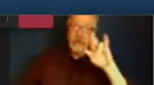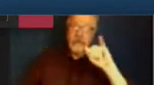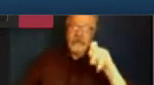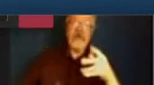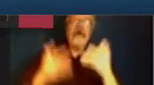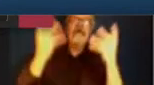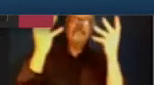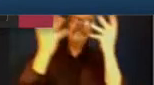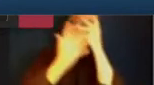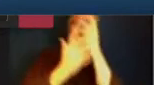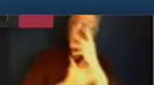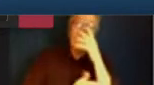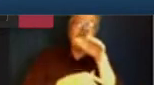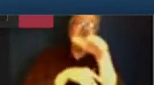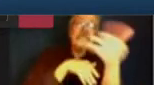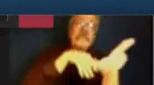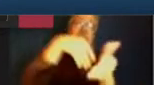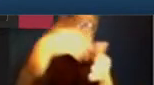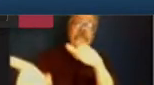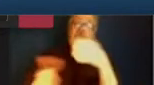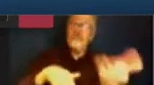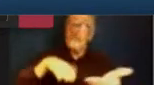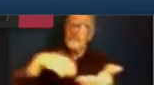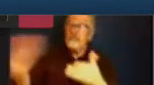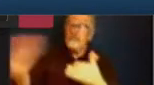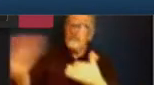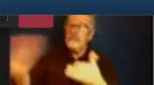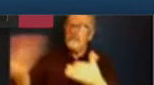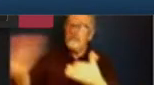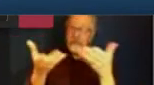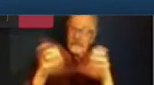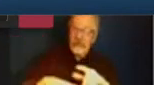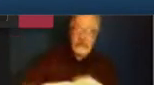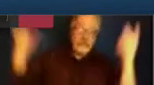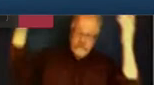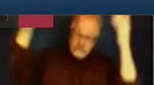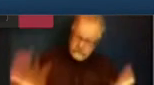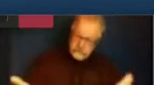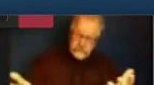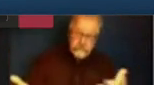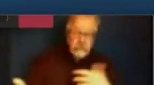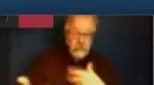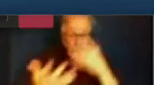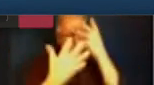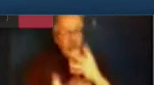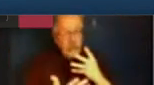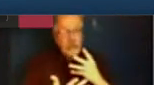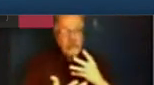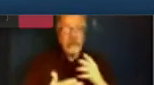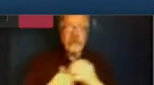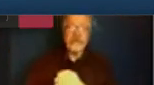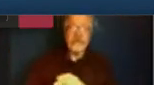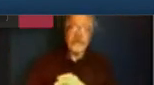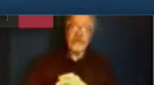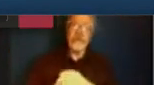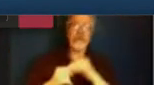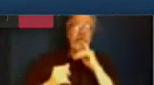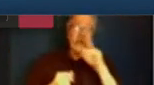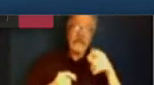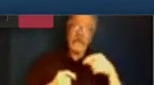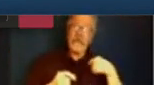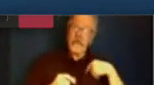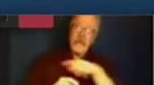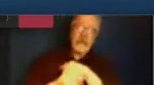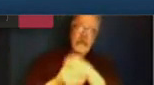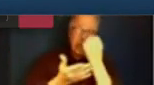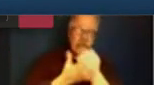made that decision. And we believe that we have been successful to date keeping our economy thriving throughout this by doing